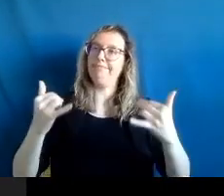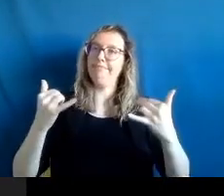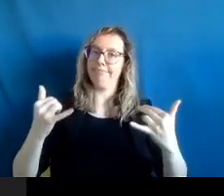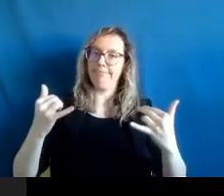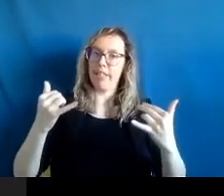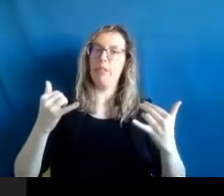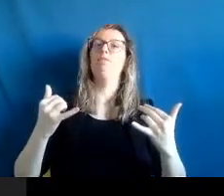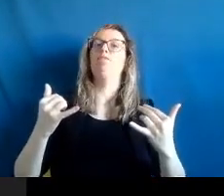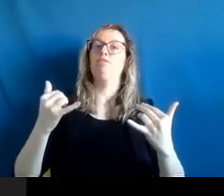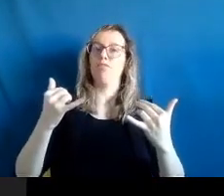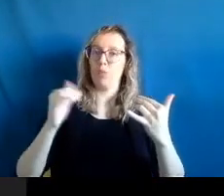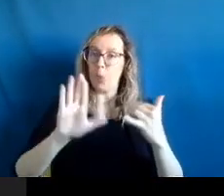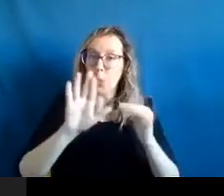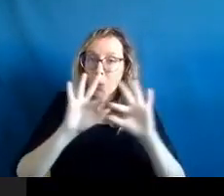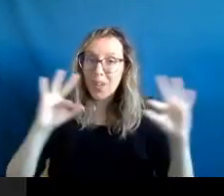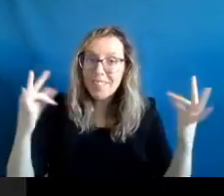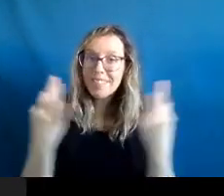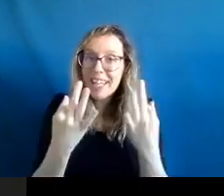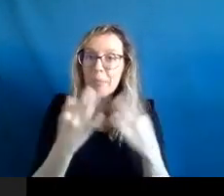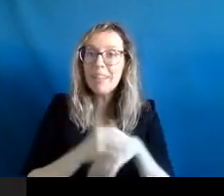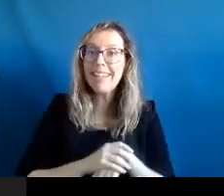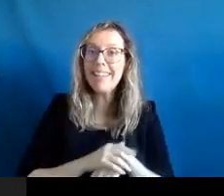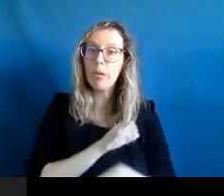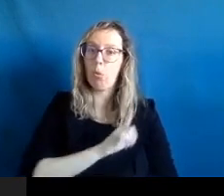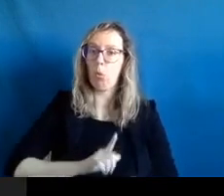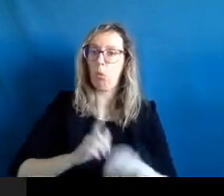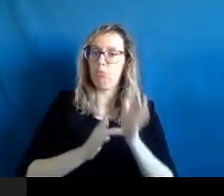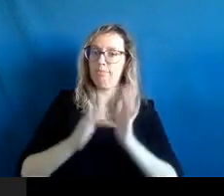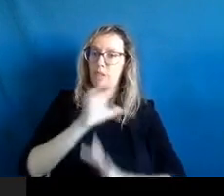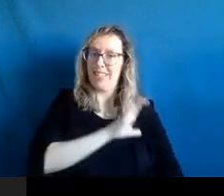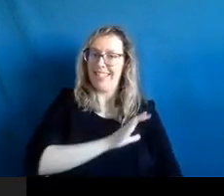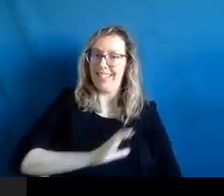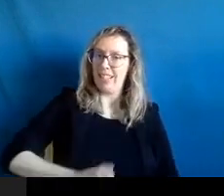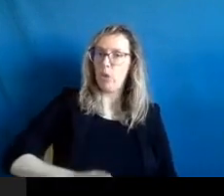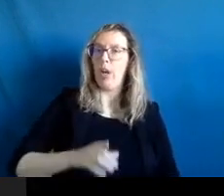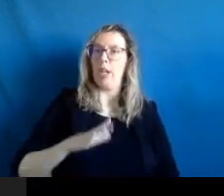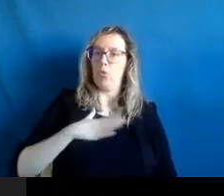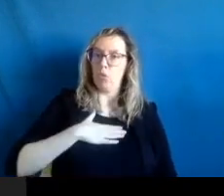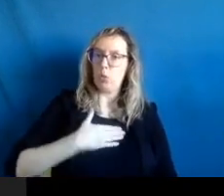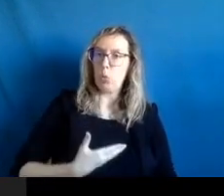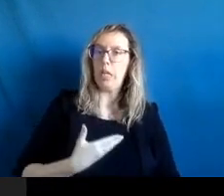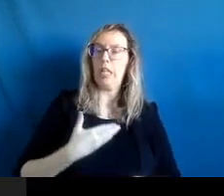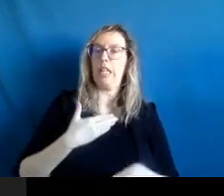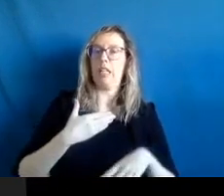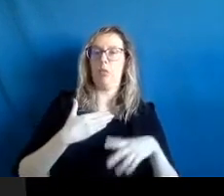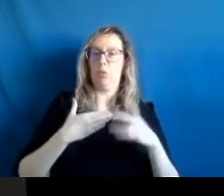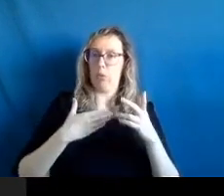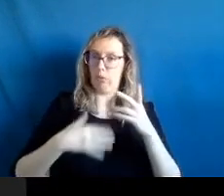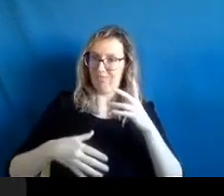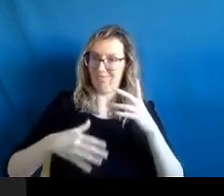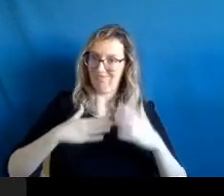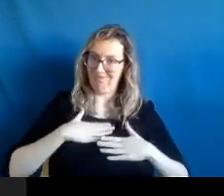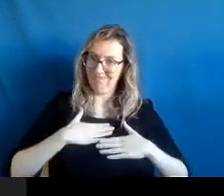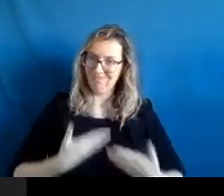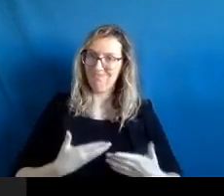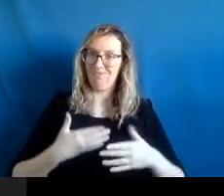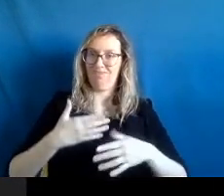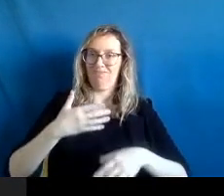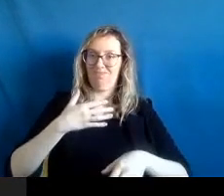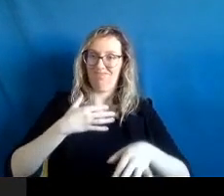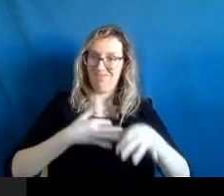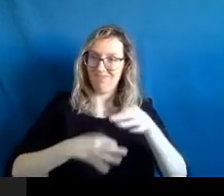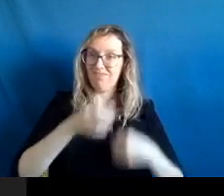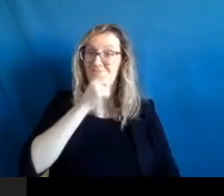for whom our Lord Jesus Christ was willing to be betrayed into the hands of sinners and to suffer death upon the